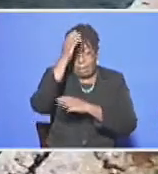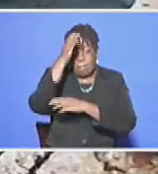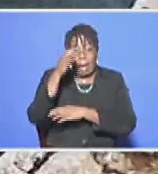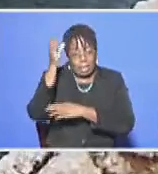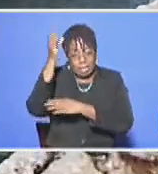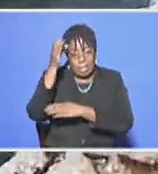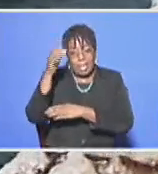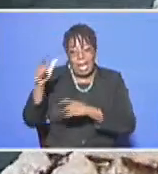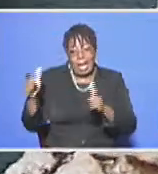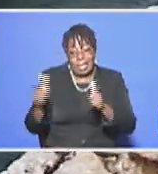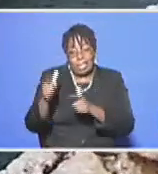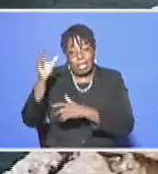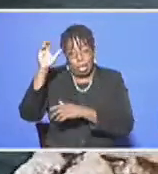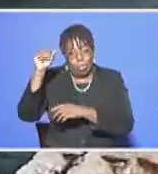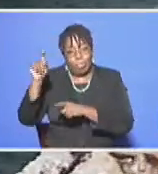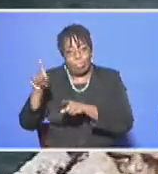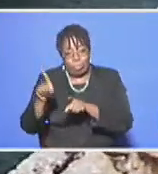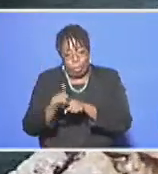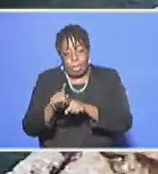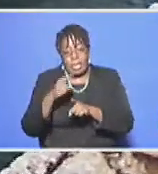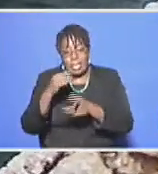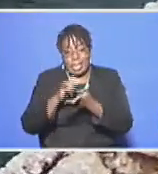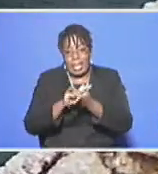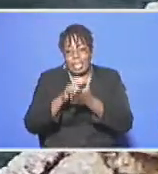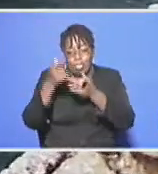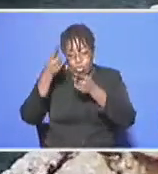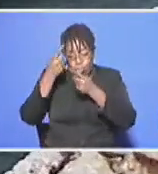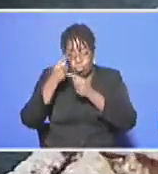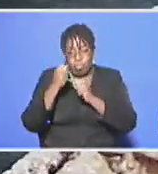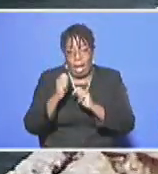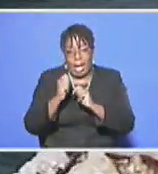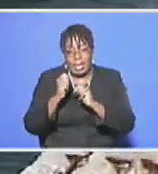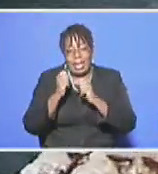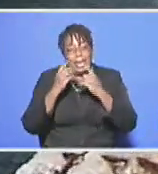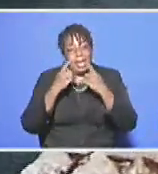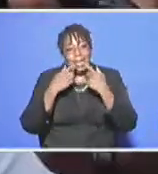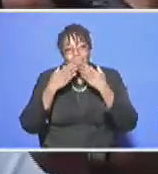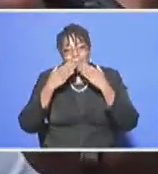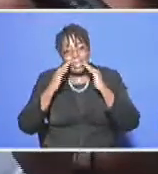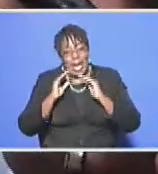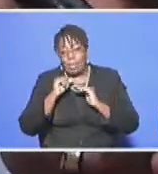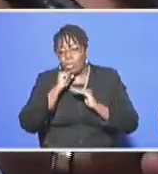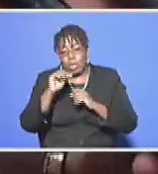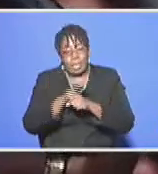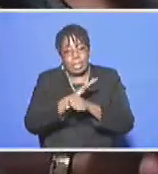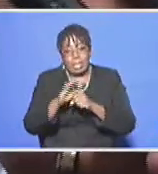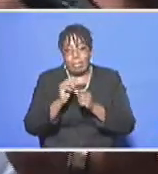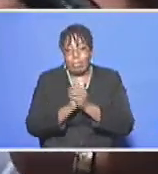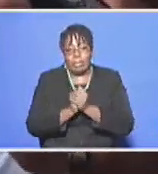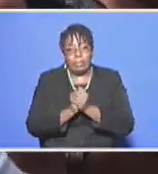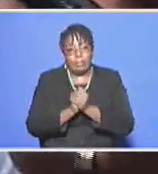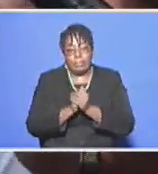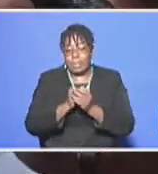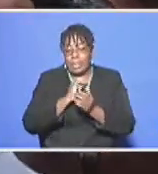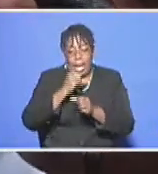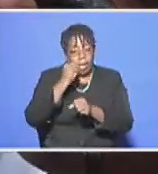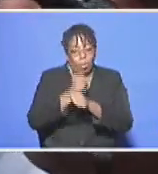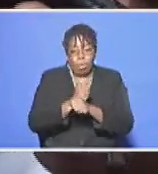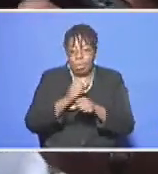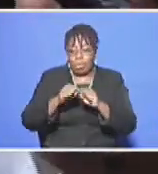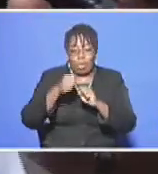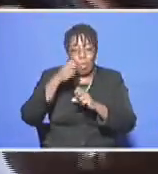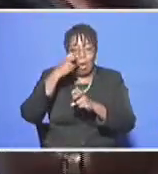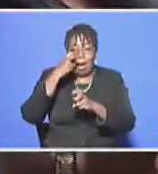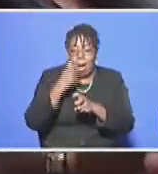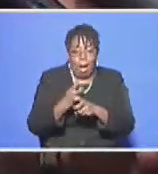a little brother, adding that while he tried, it was sadly not enough. I worked so hard to try to